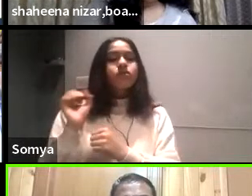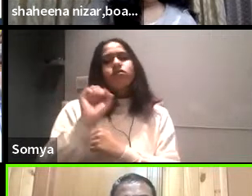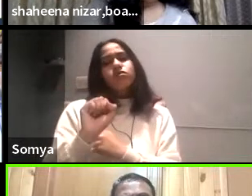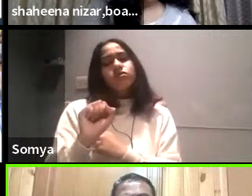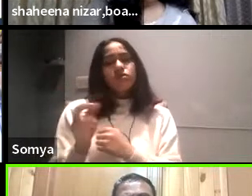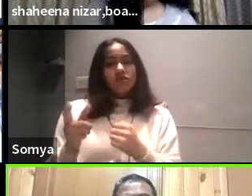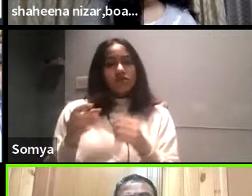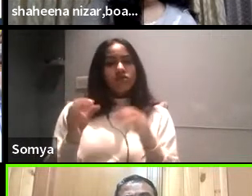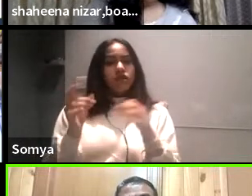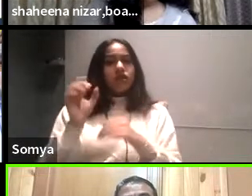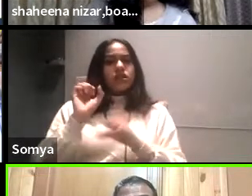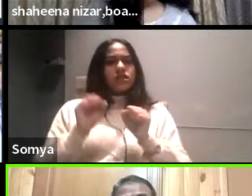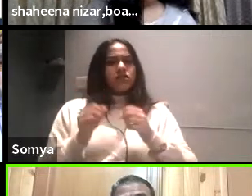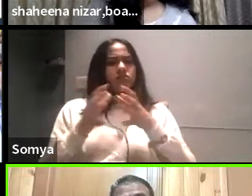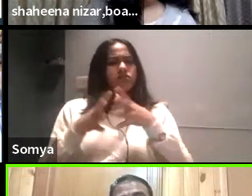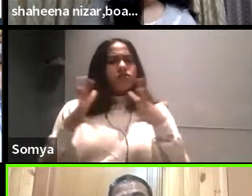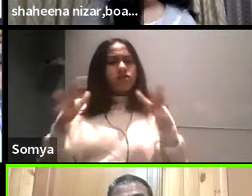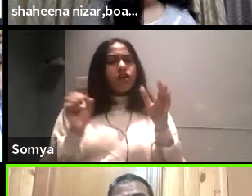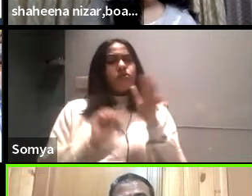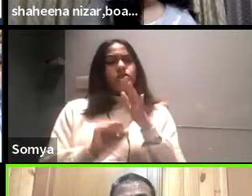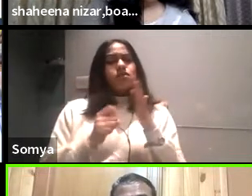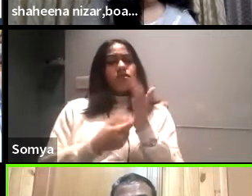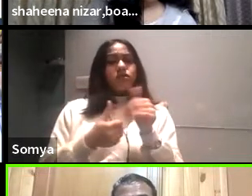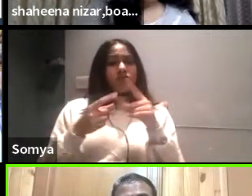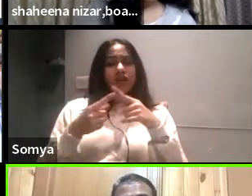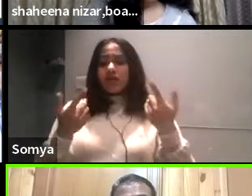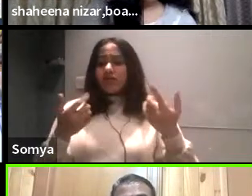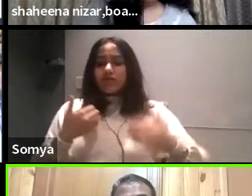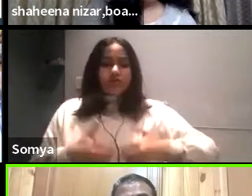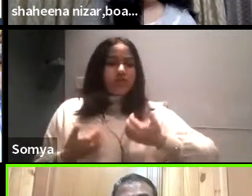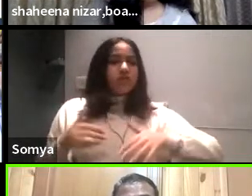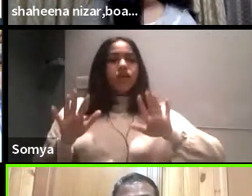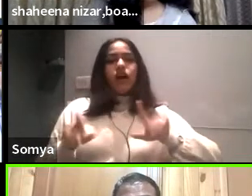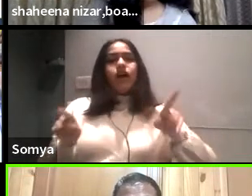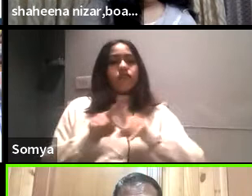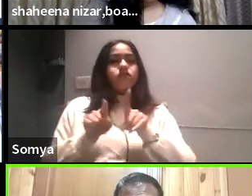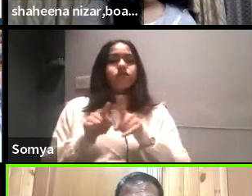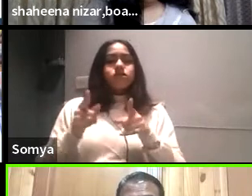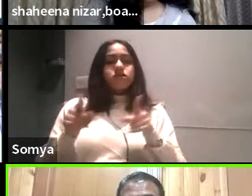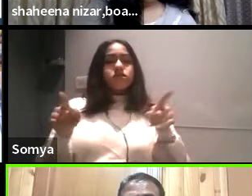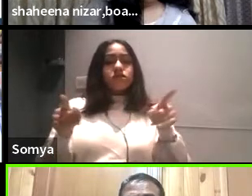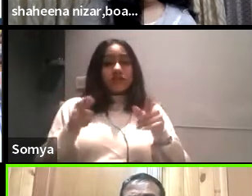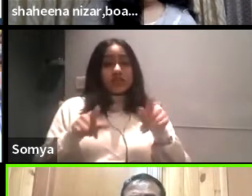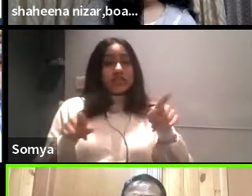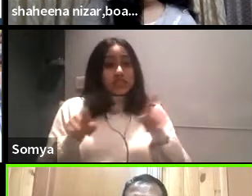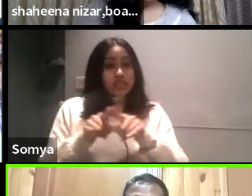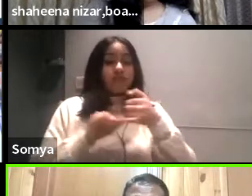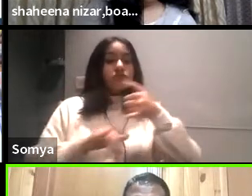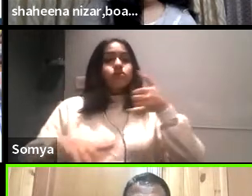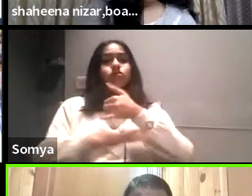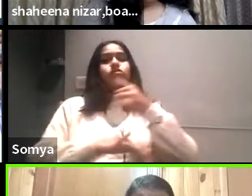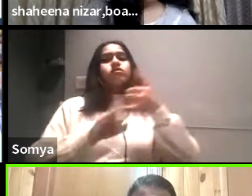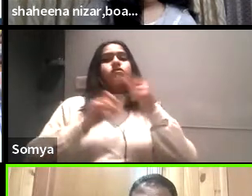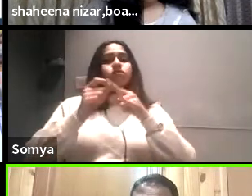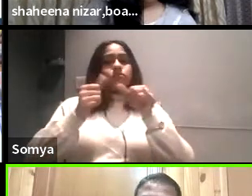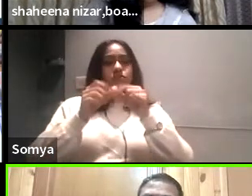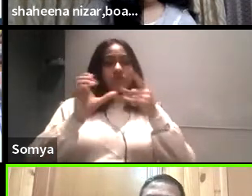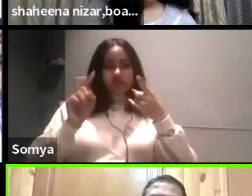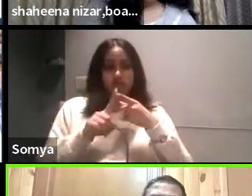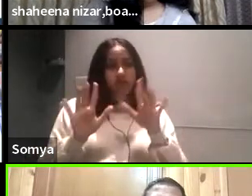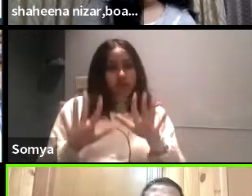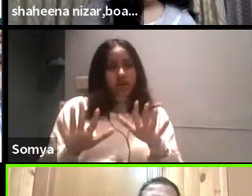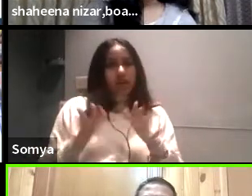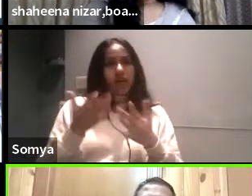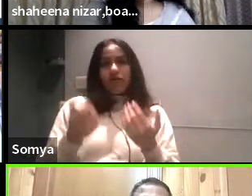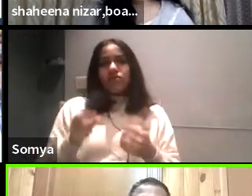a great amount of interest as well as passion in this social space as well. Plus, you are